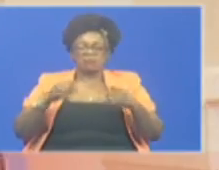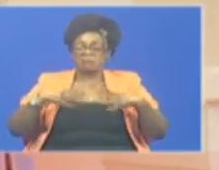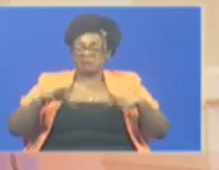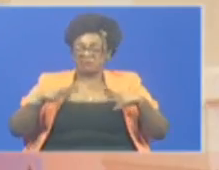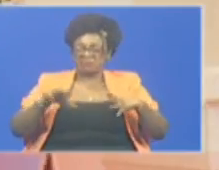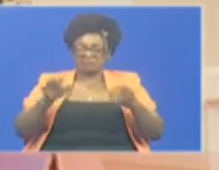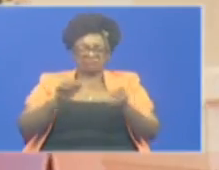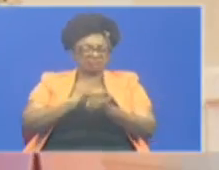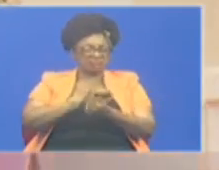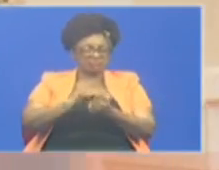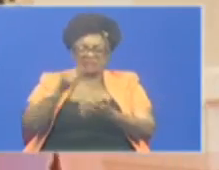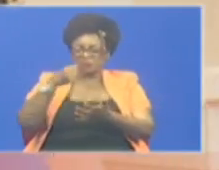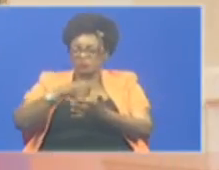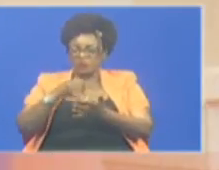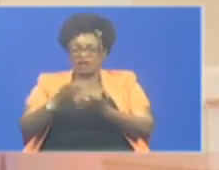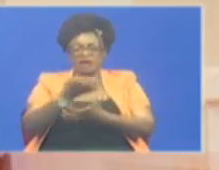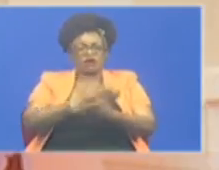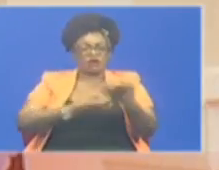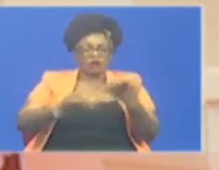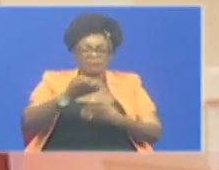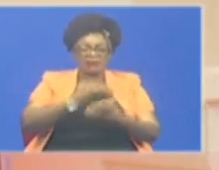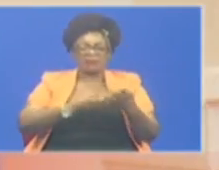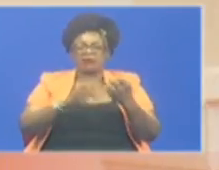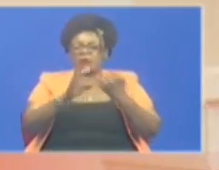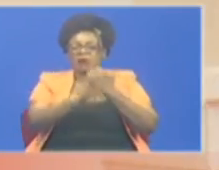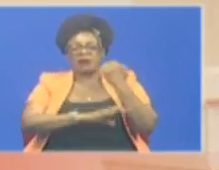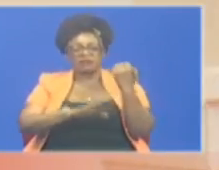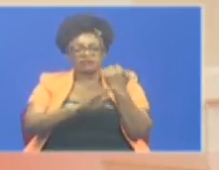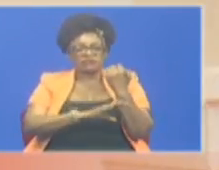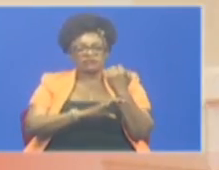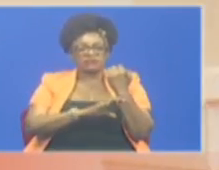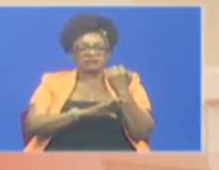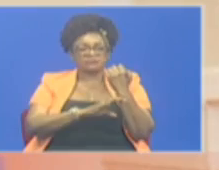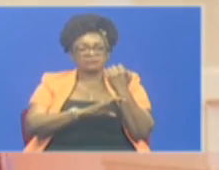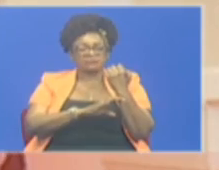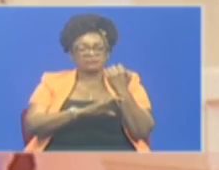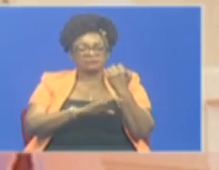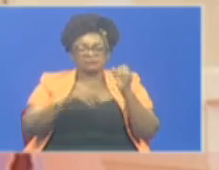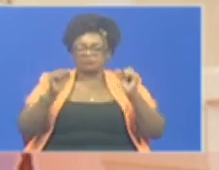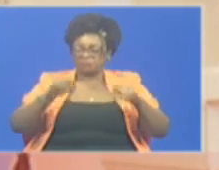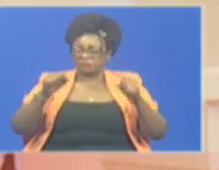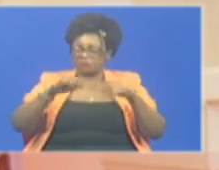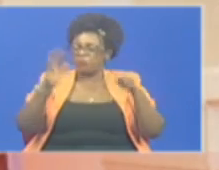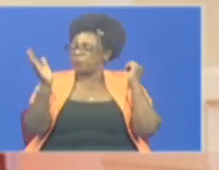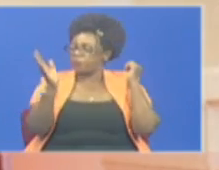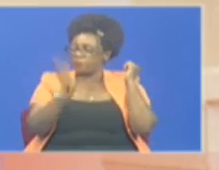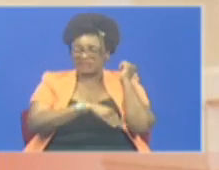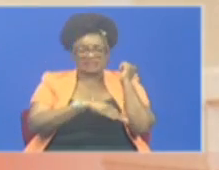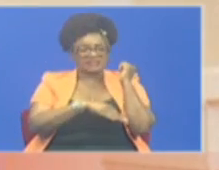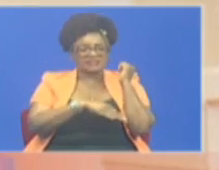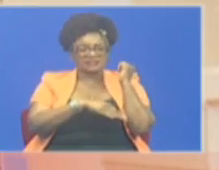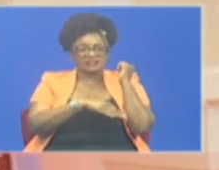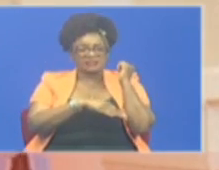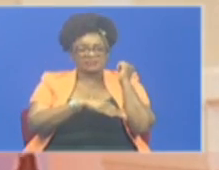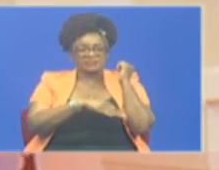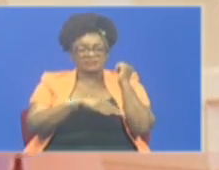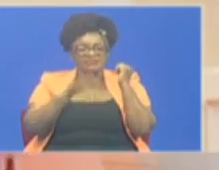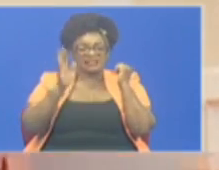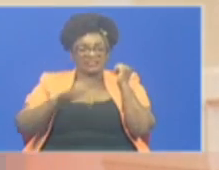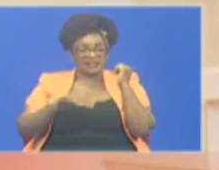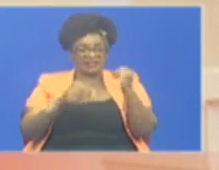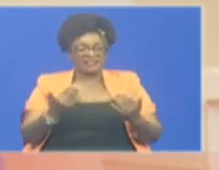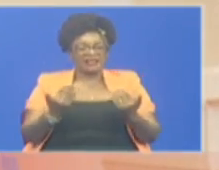economy, our country, would have been far worse than the current